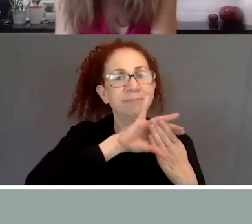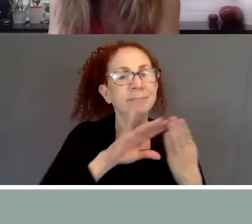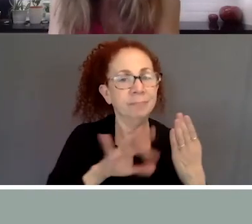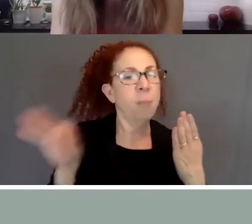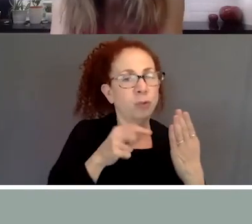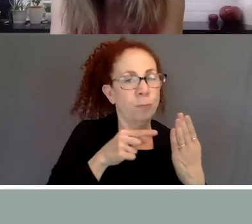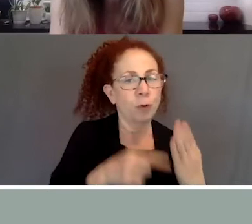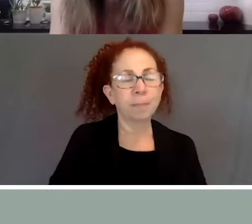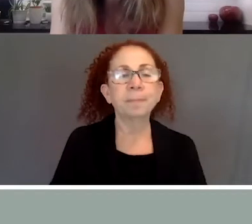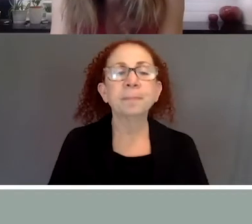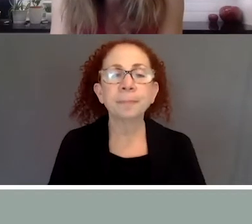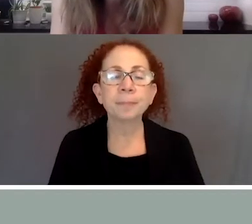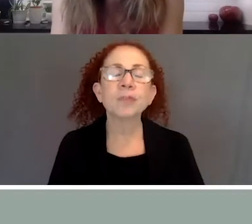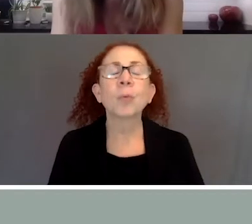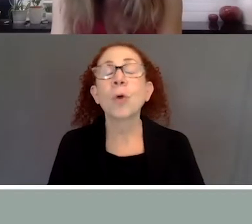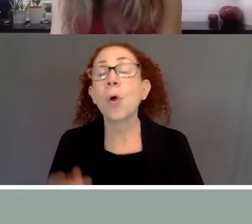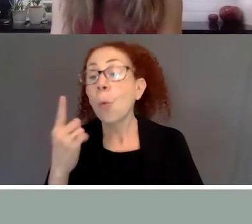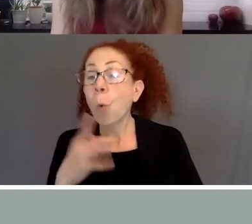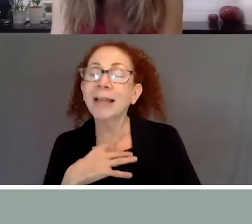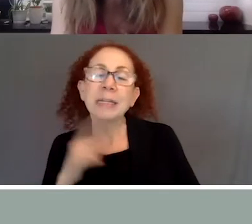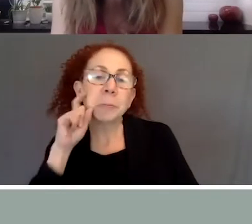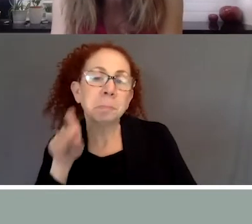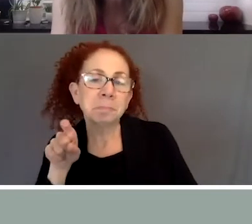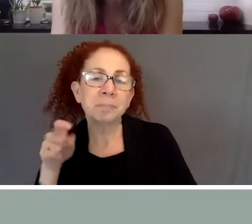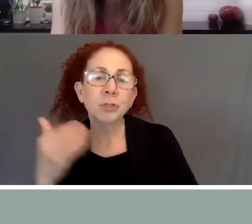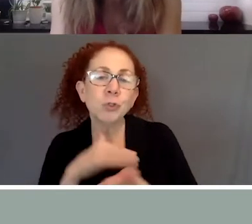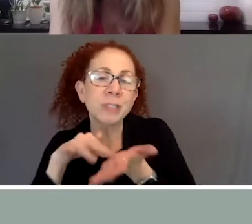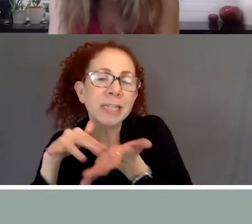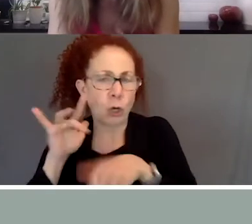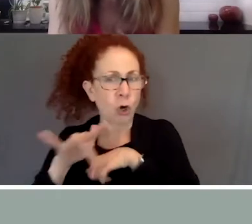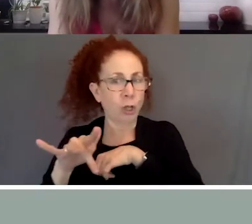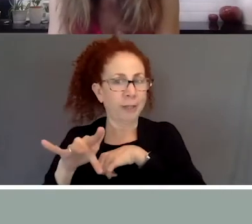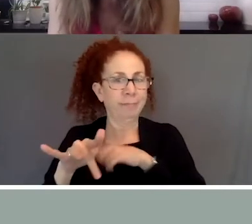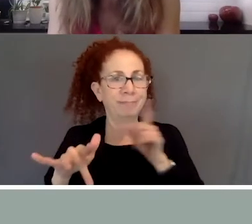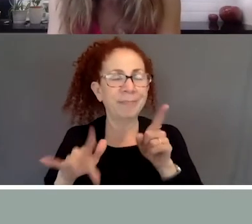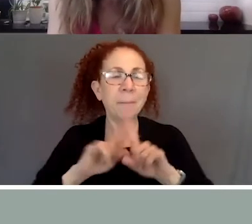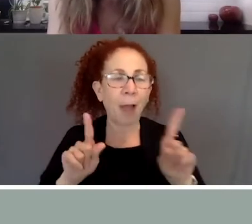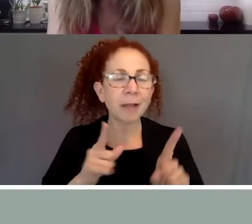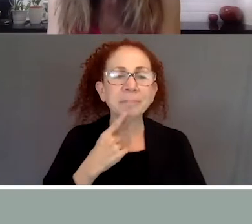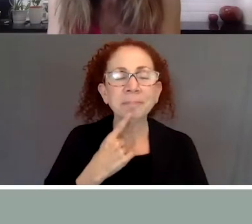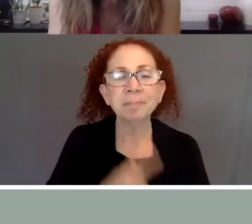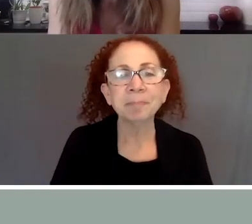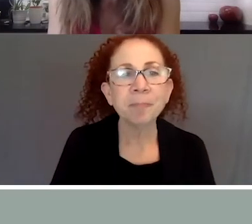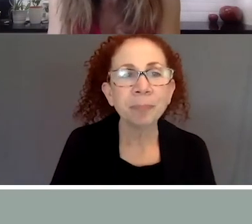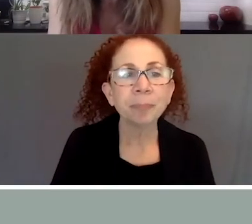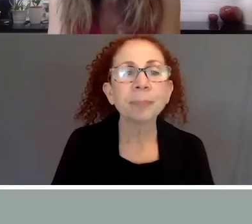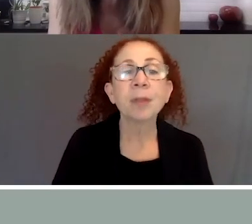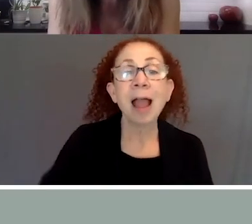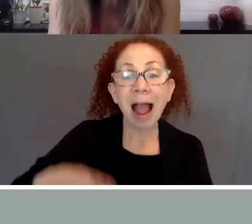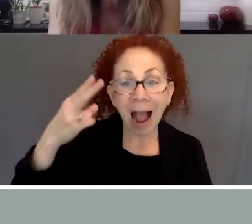described. But one of these interesting things, and this is very preliminary, okay? But high